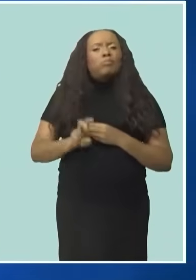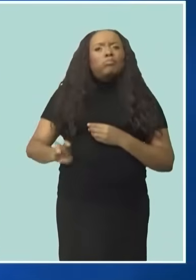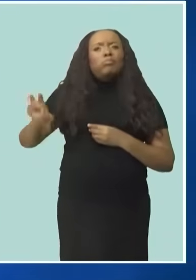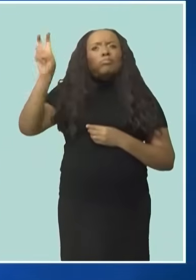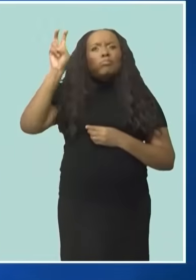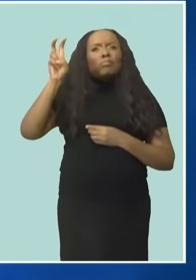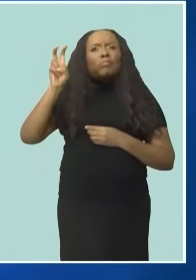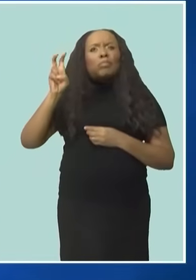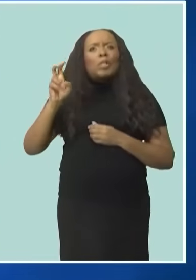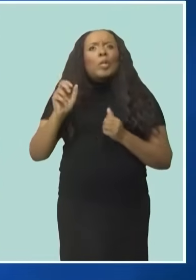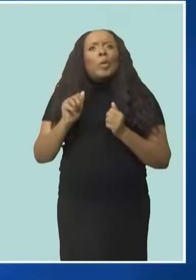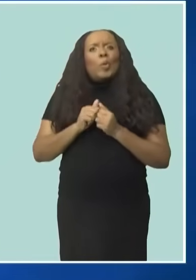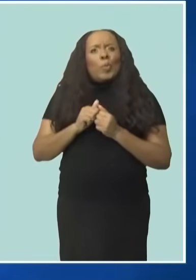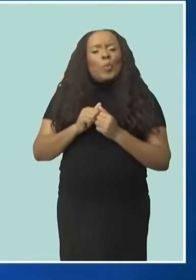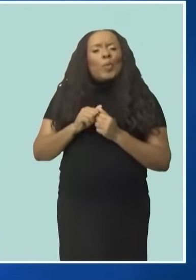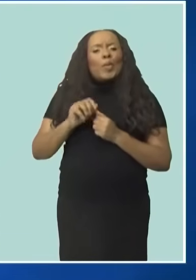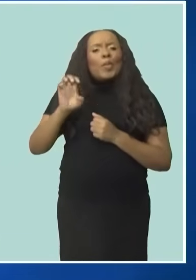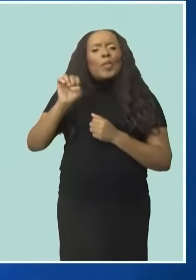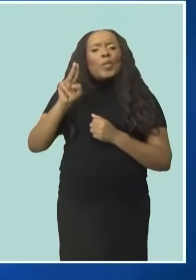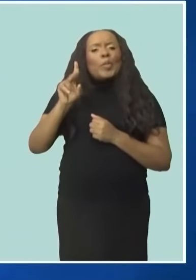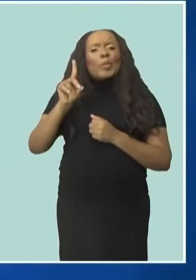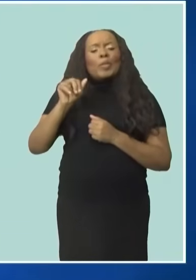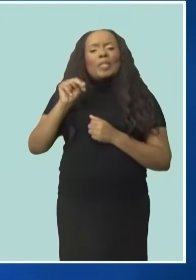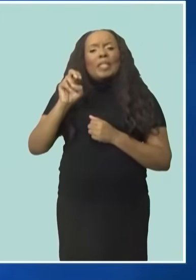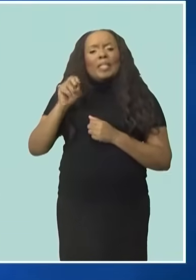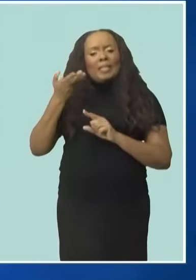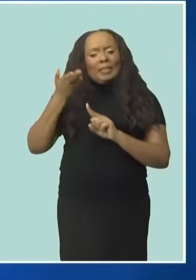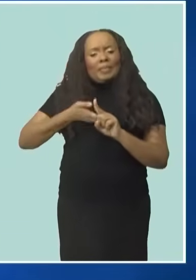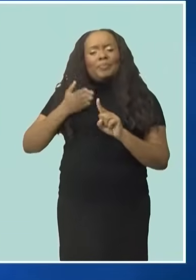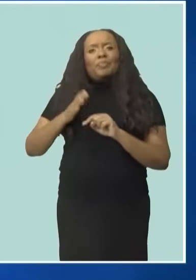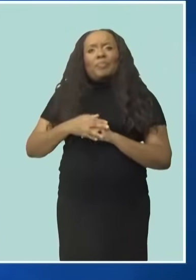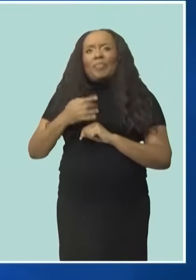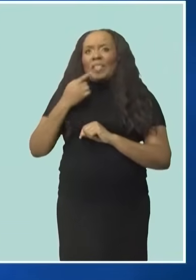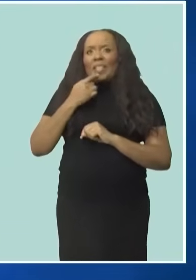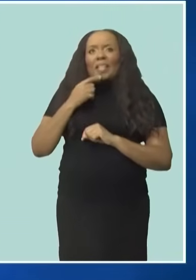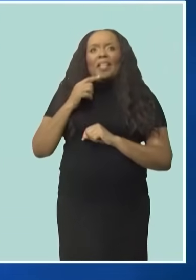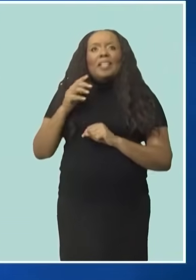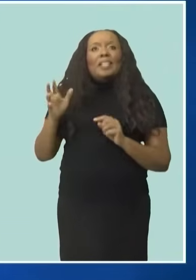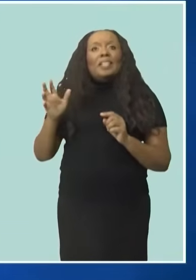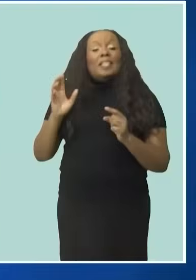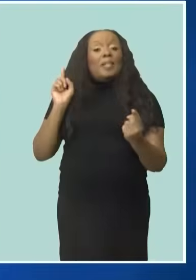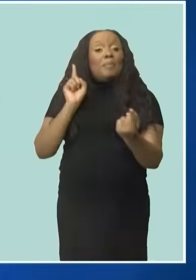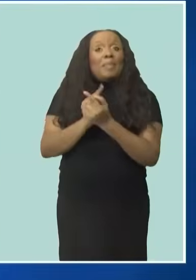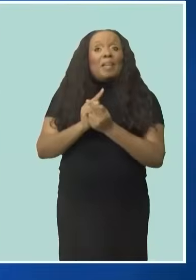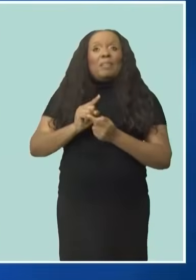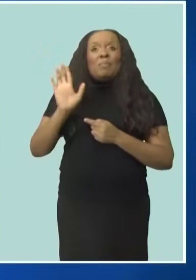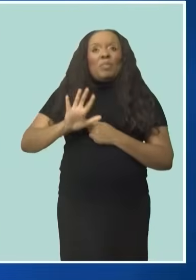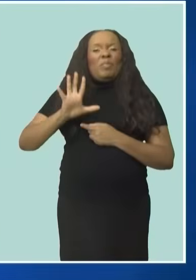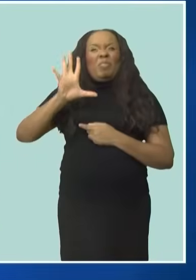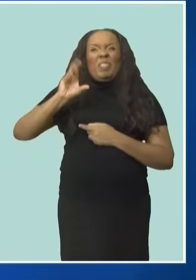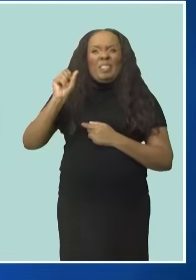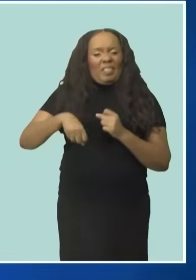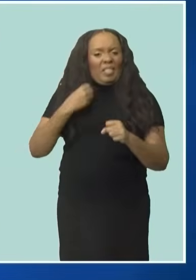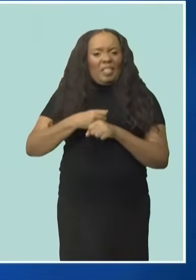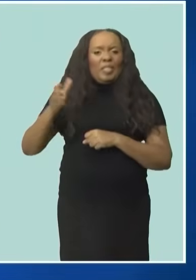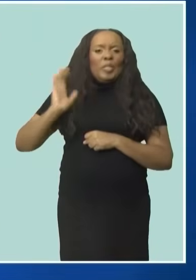university, recalls he met her some 50 years ago as students on campus. Udine's commitment